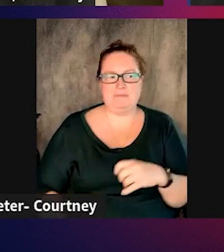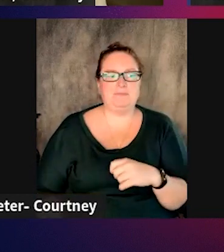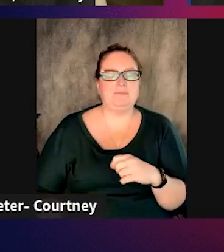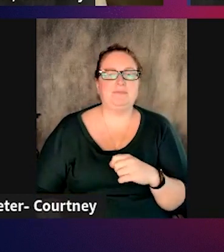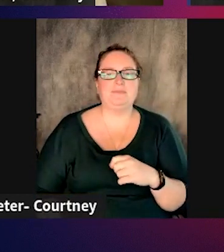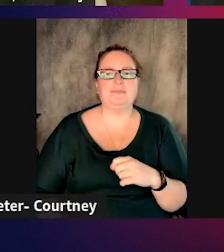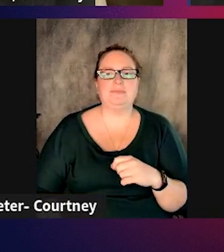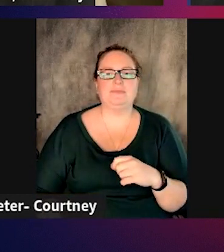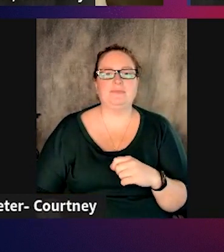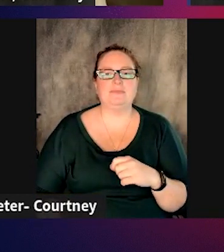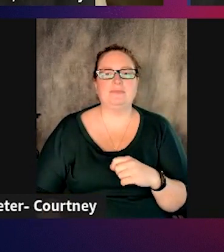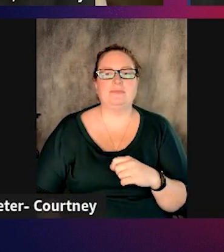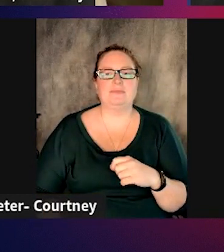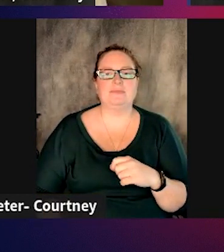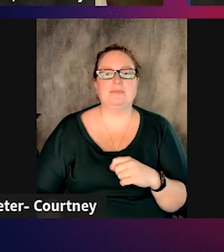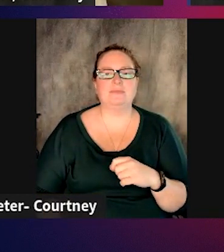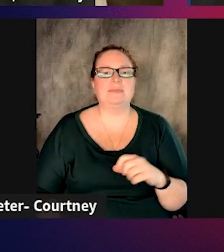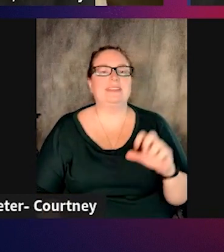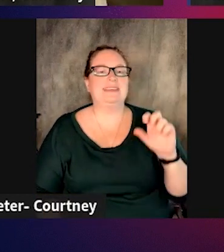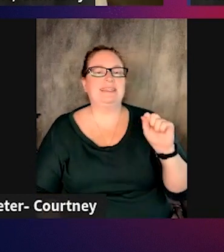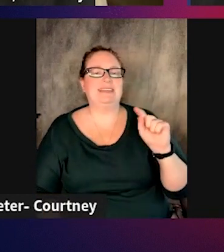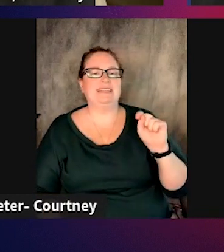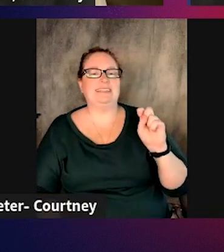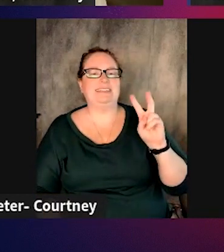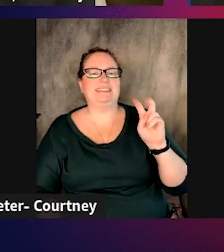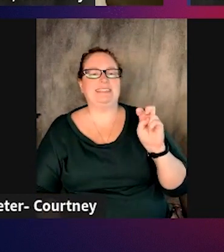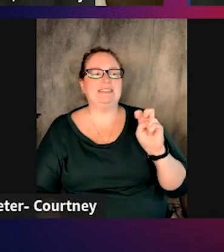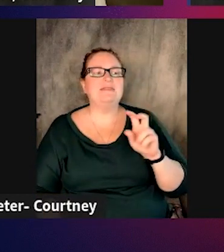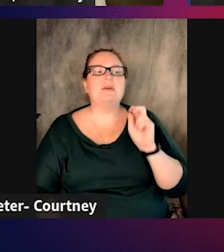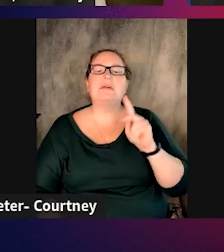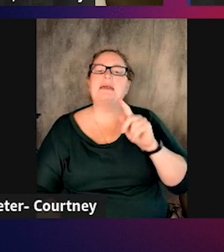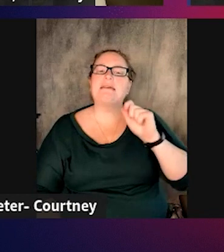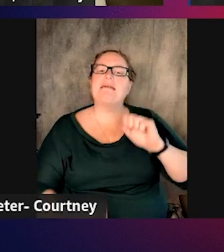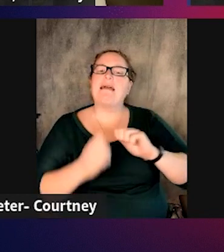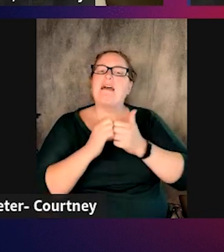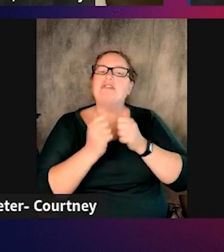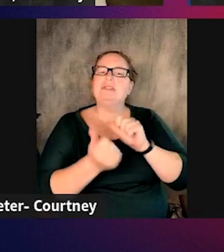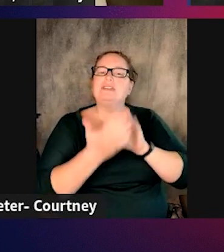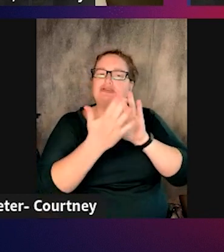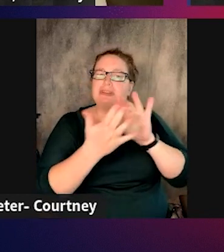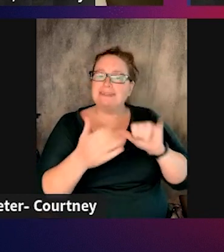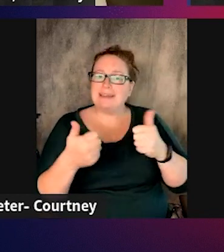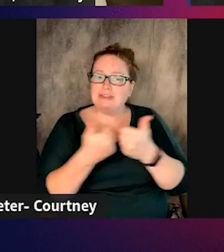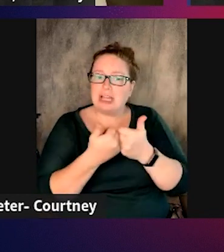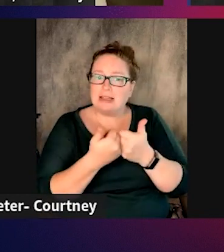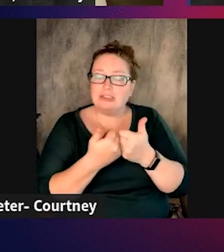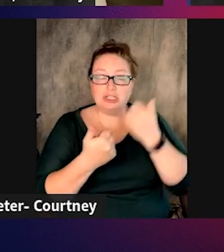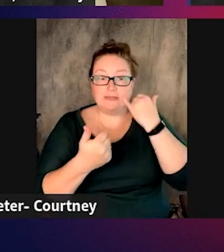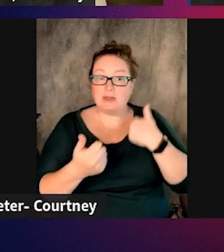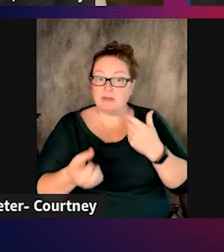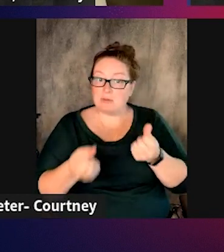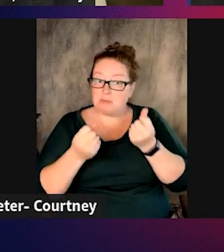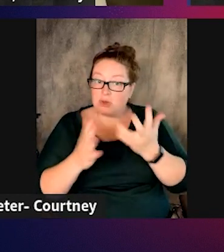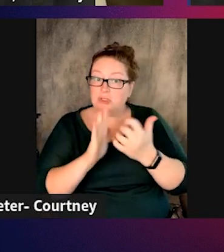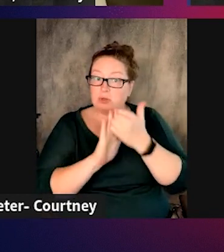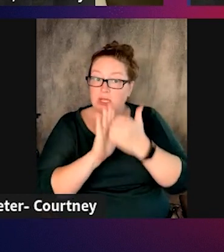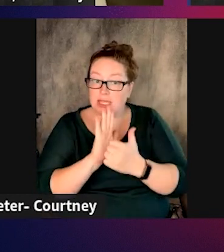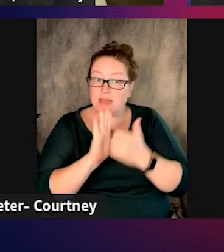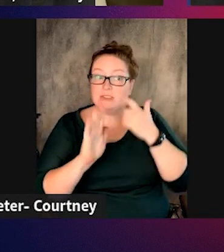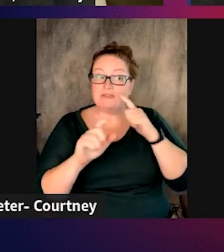Cool. So how does it actually address that challenge, right? So if I've got multiple accounts, if I'm deploying